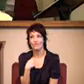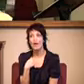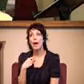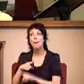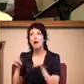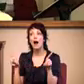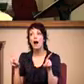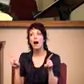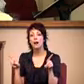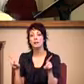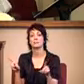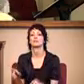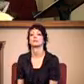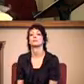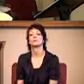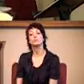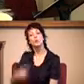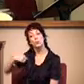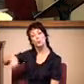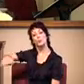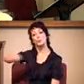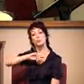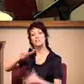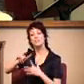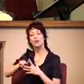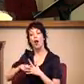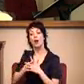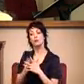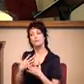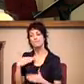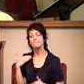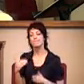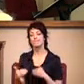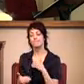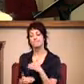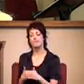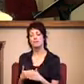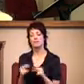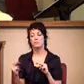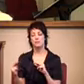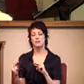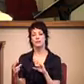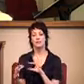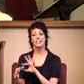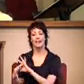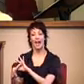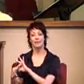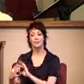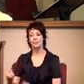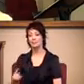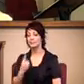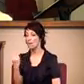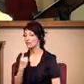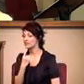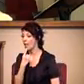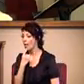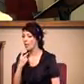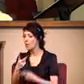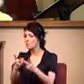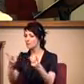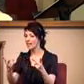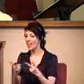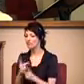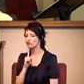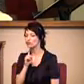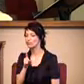But when we start to have the opportunity to connect, somebody said once that the place we really connect is on